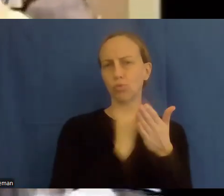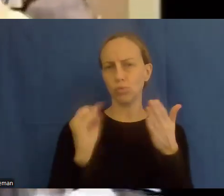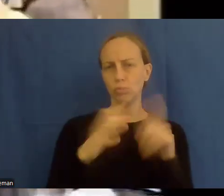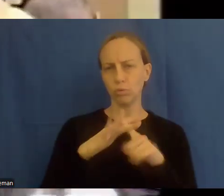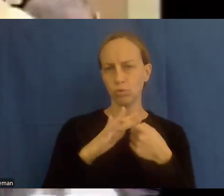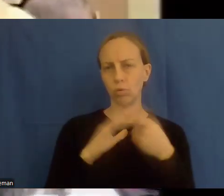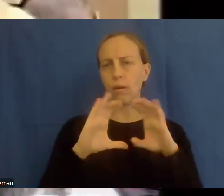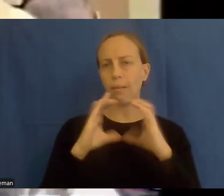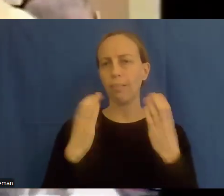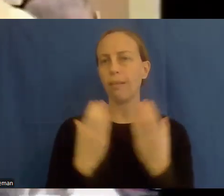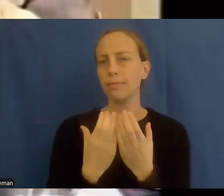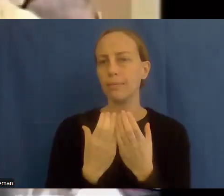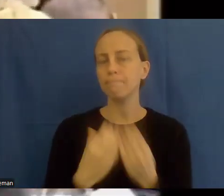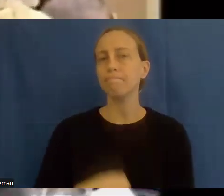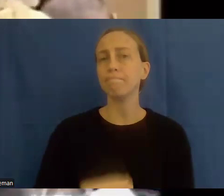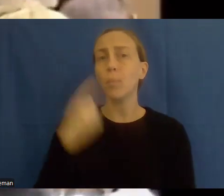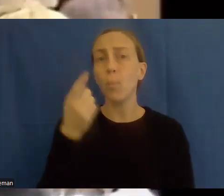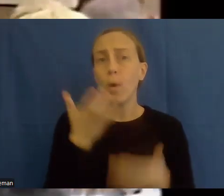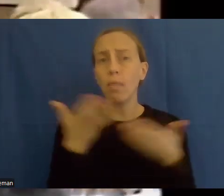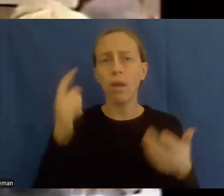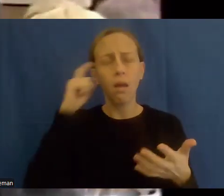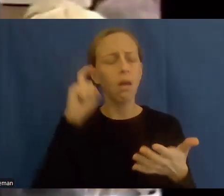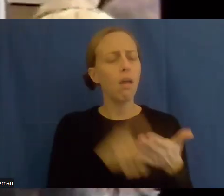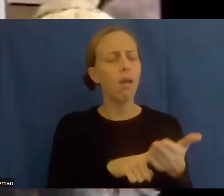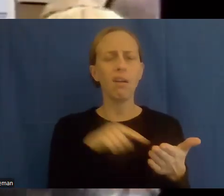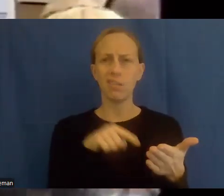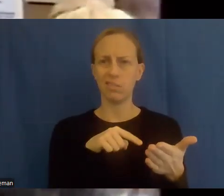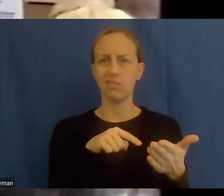maybe a very noticeable feature of these planarians?